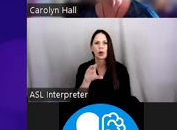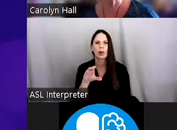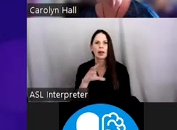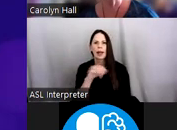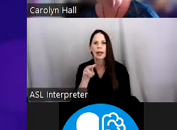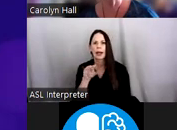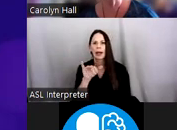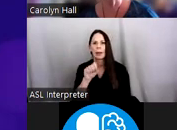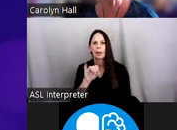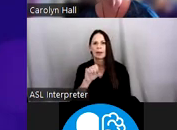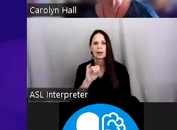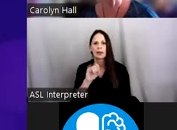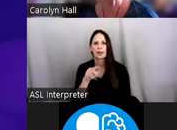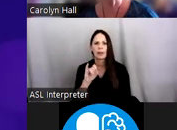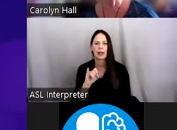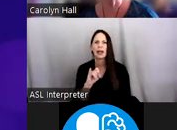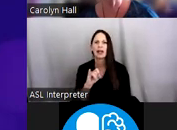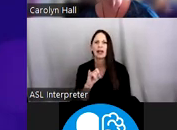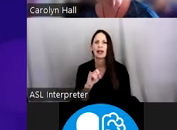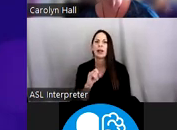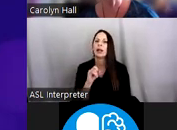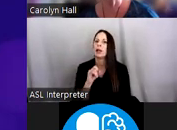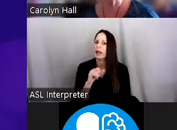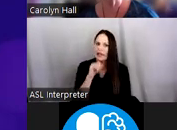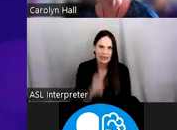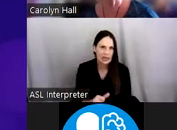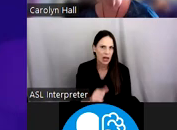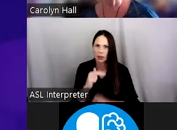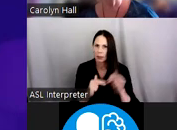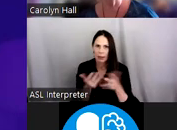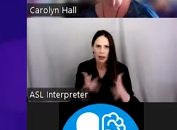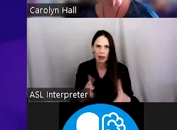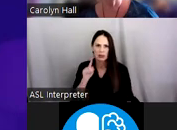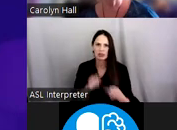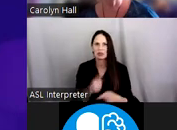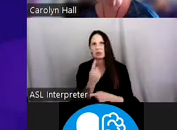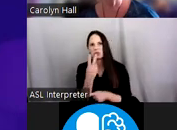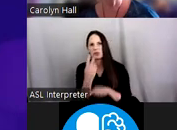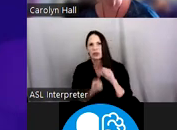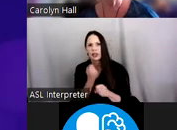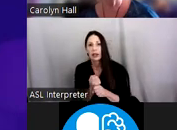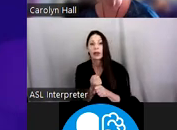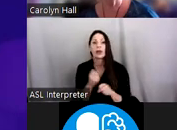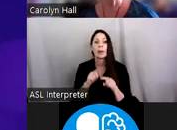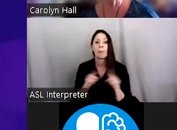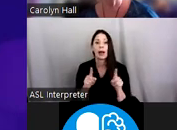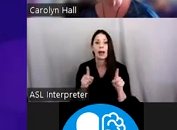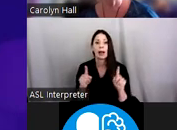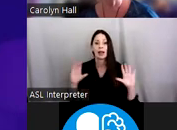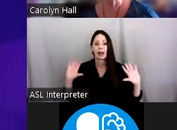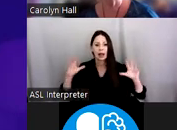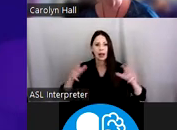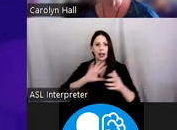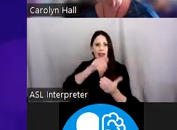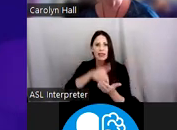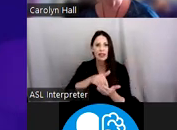or two for it to be built. But I think centralizing all those types of services in one